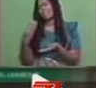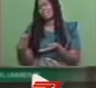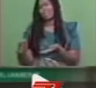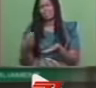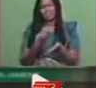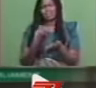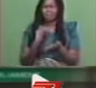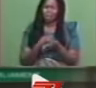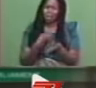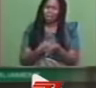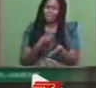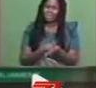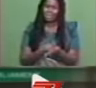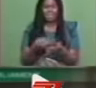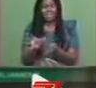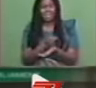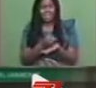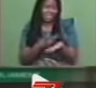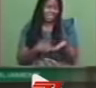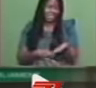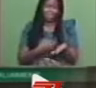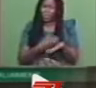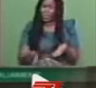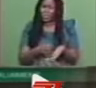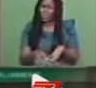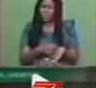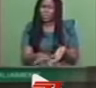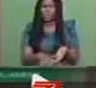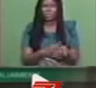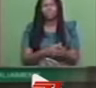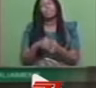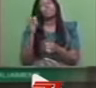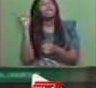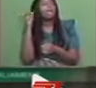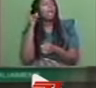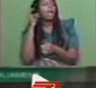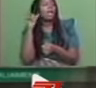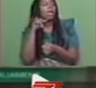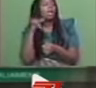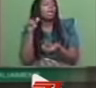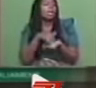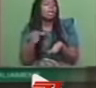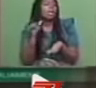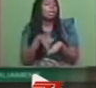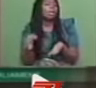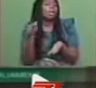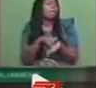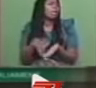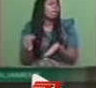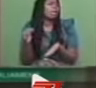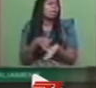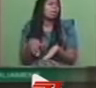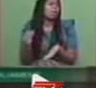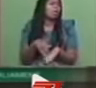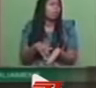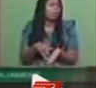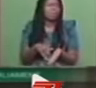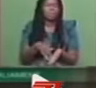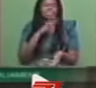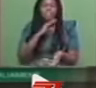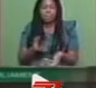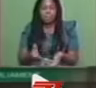Institute, another promise, repeat, repeat, repeat. In the meantime, government uses stale-dated